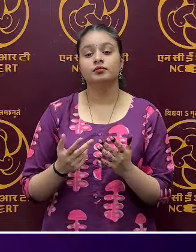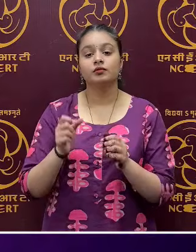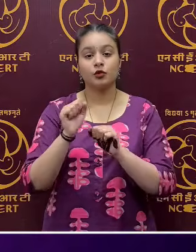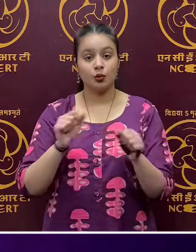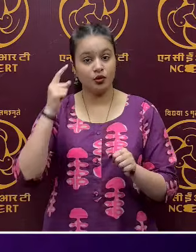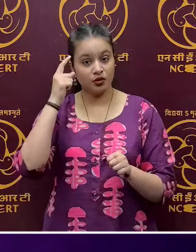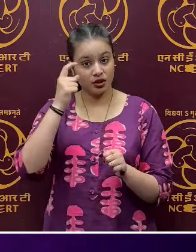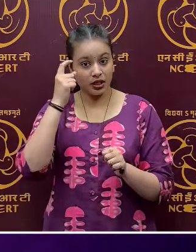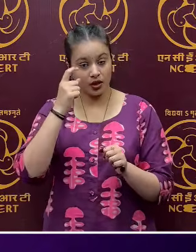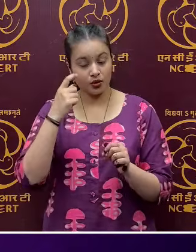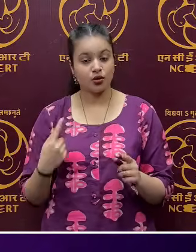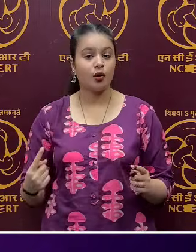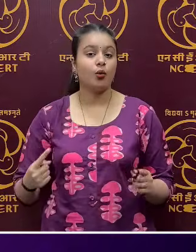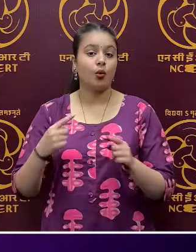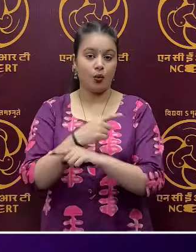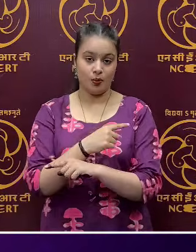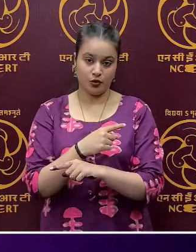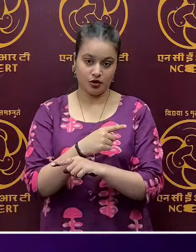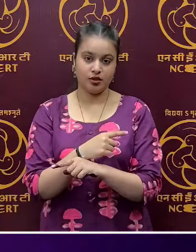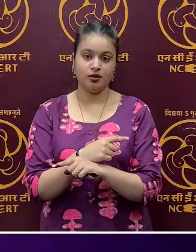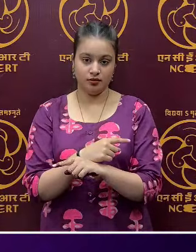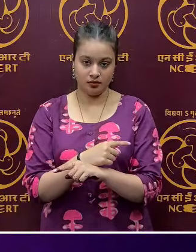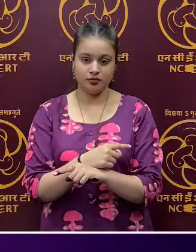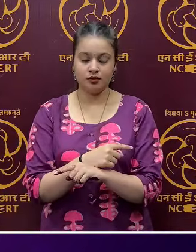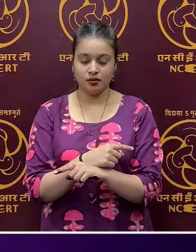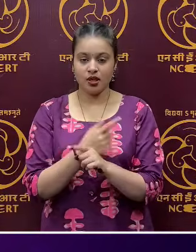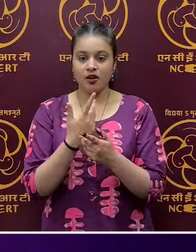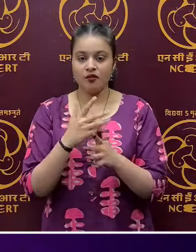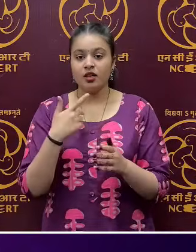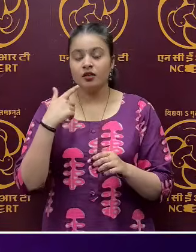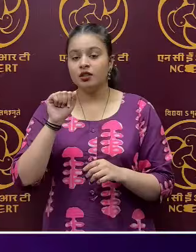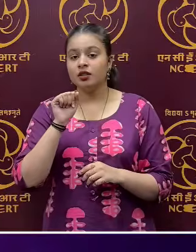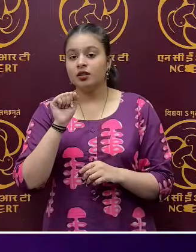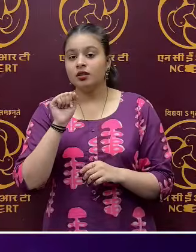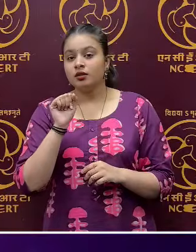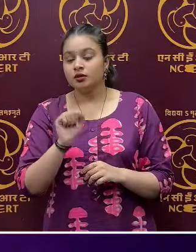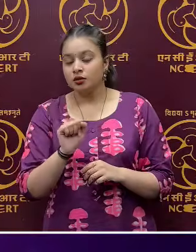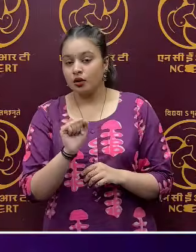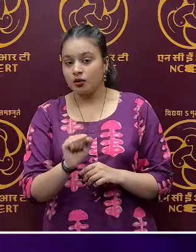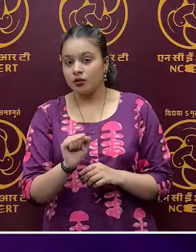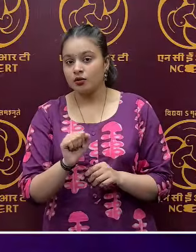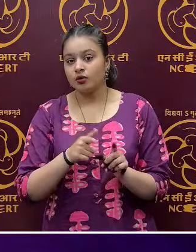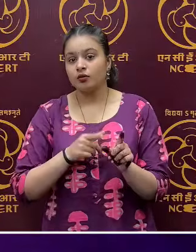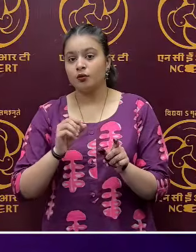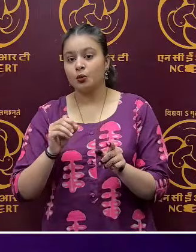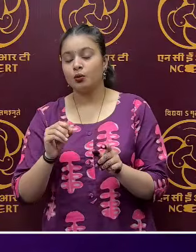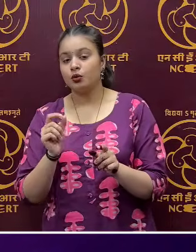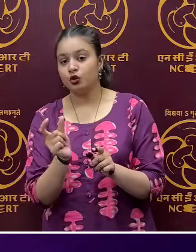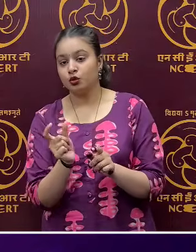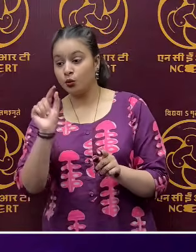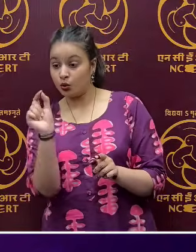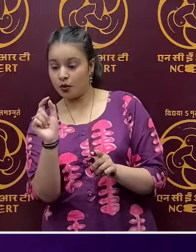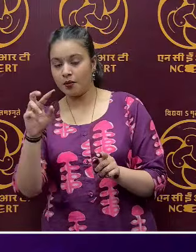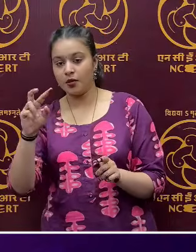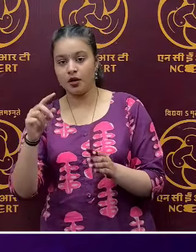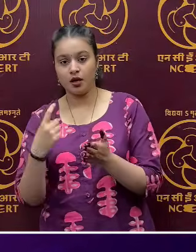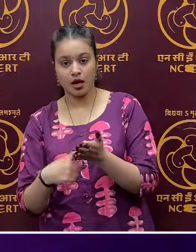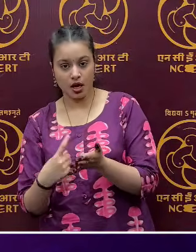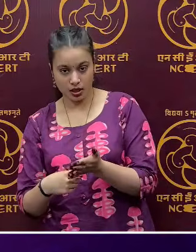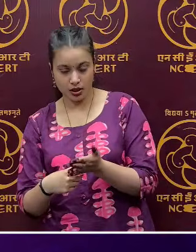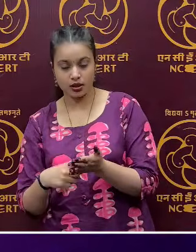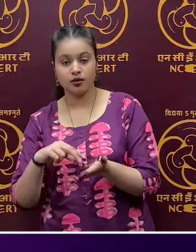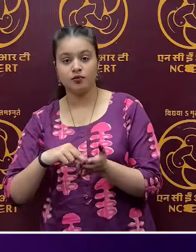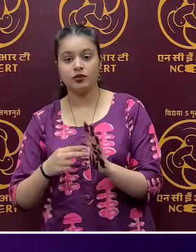would think, because in other apostrophes, your and your, with the apostrophe, it's